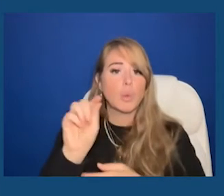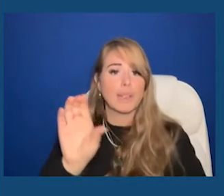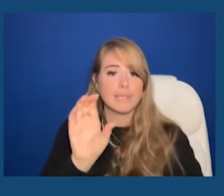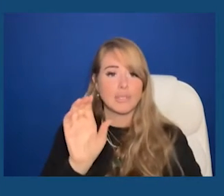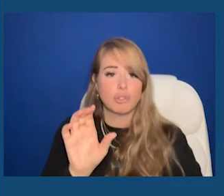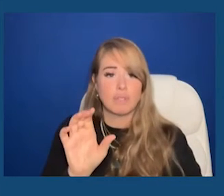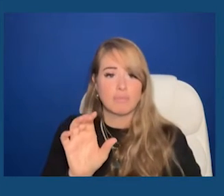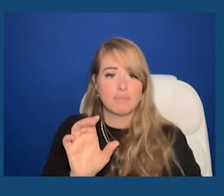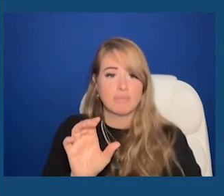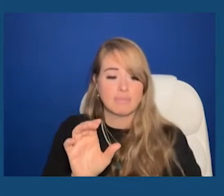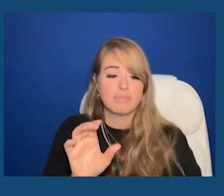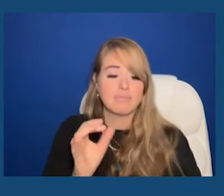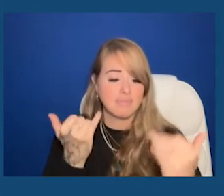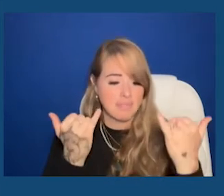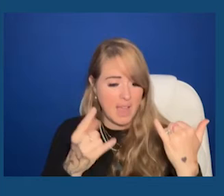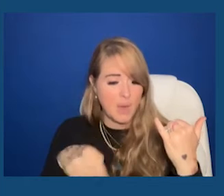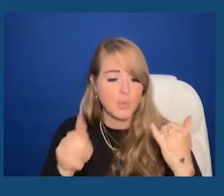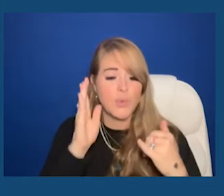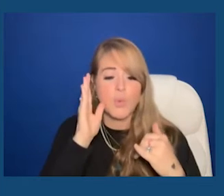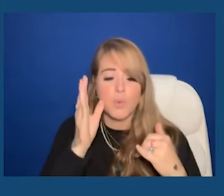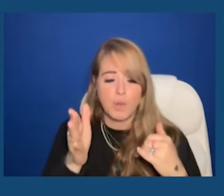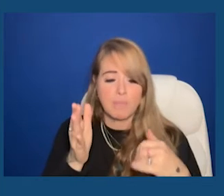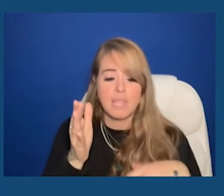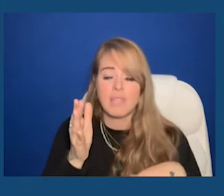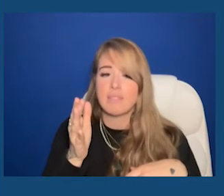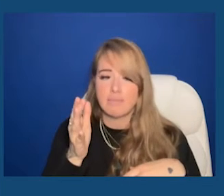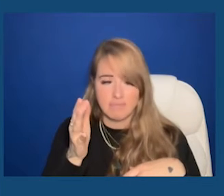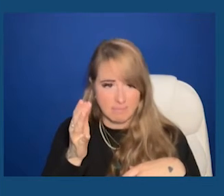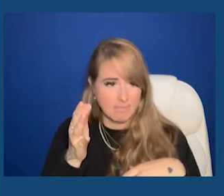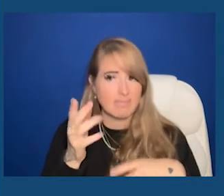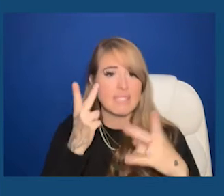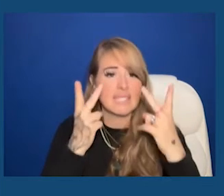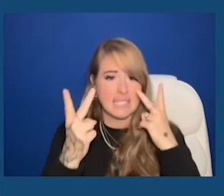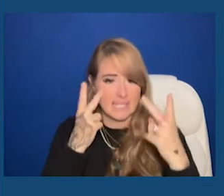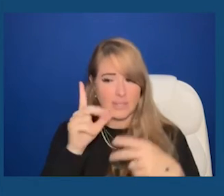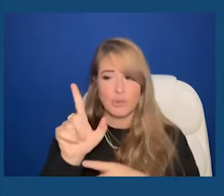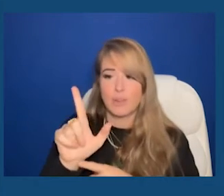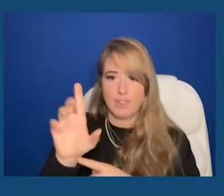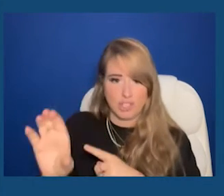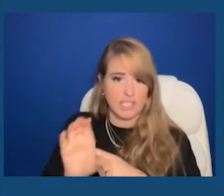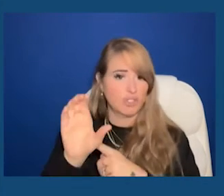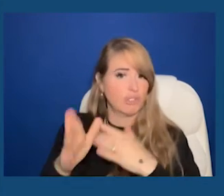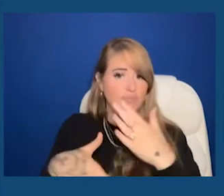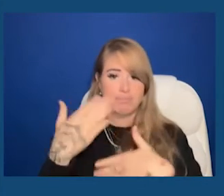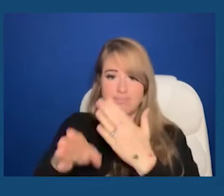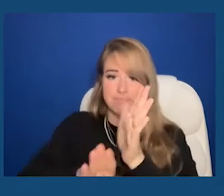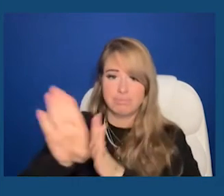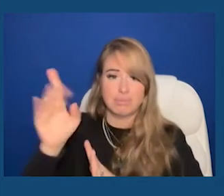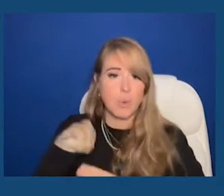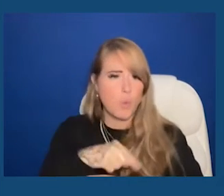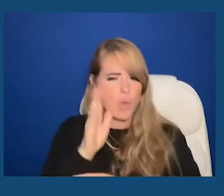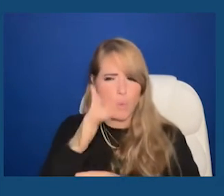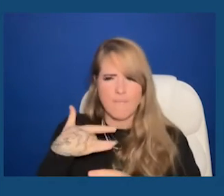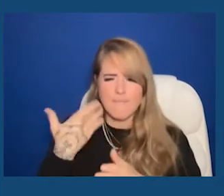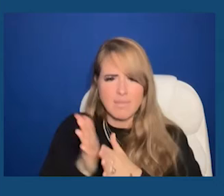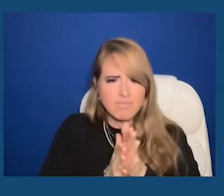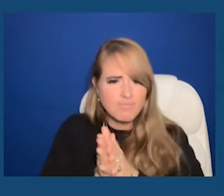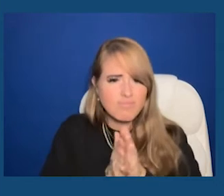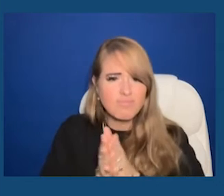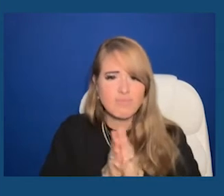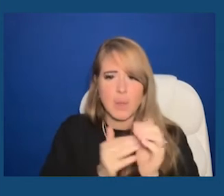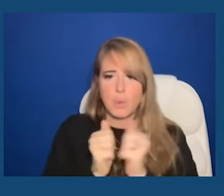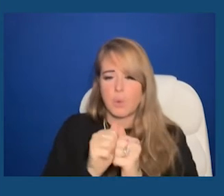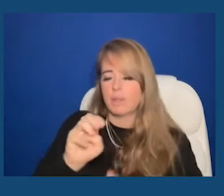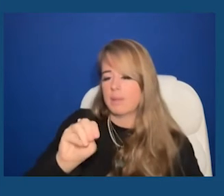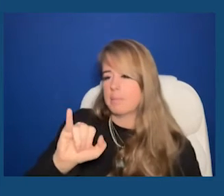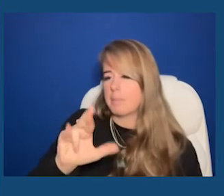we are going to be running hard into the 21st century and beyond, and we'll be driven by microchip and